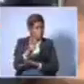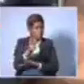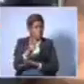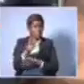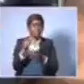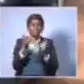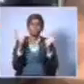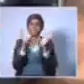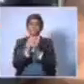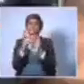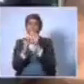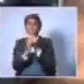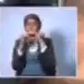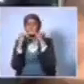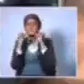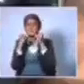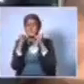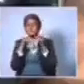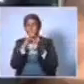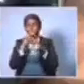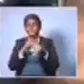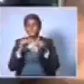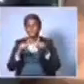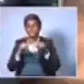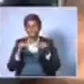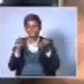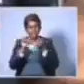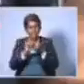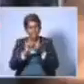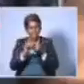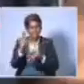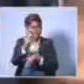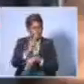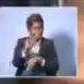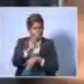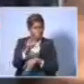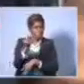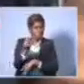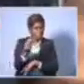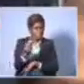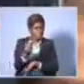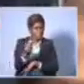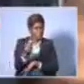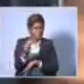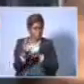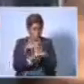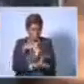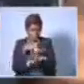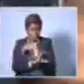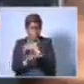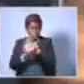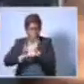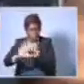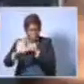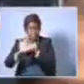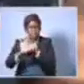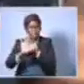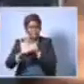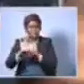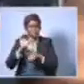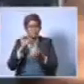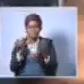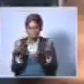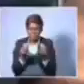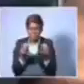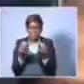nation that on account of imprudent use of resources, the country is on its knees, and yet it's